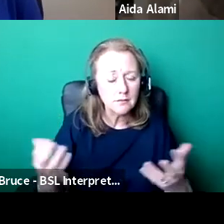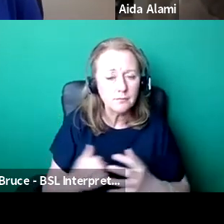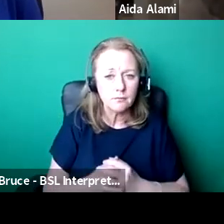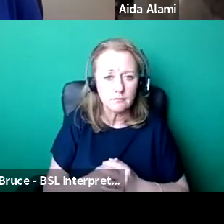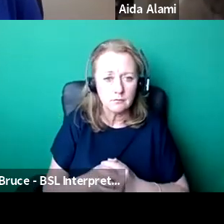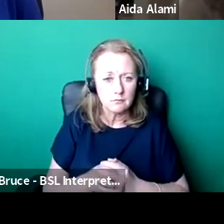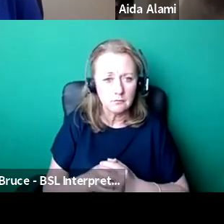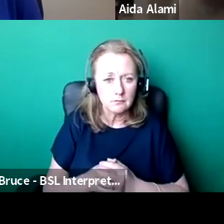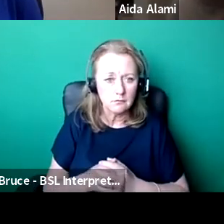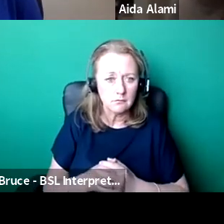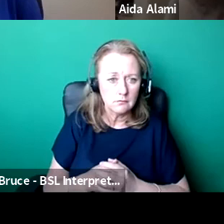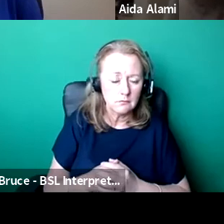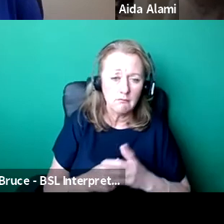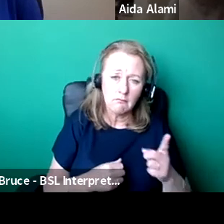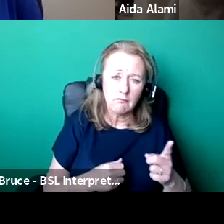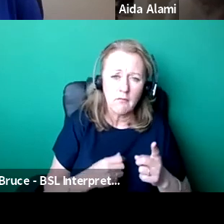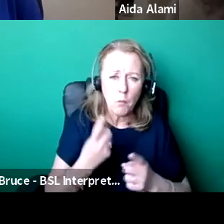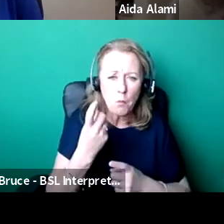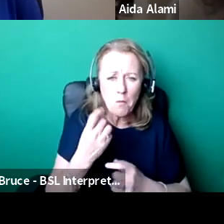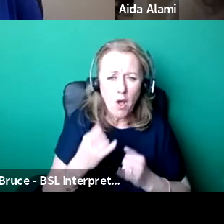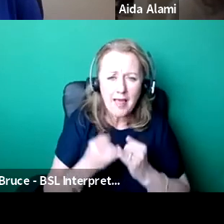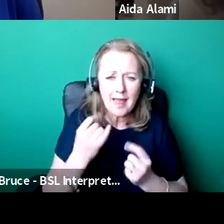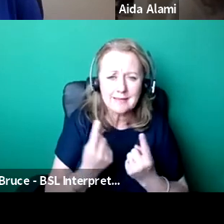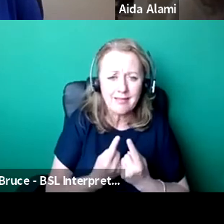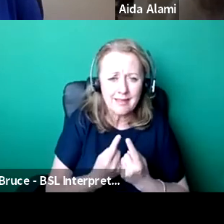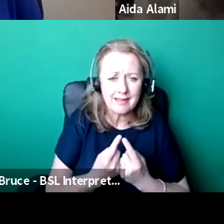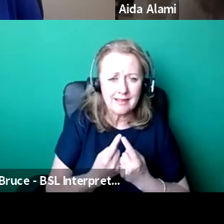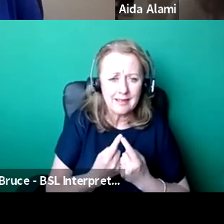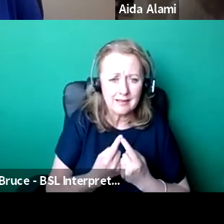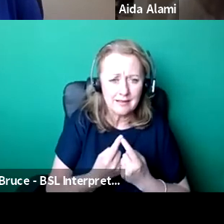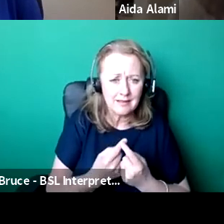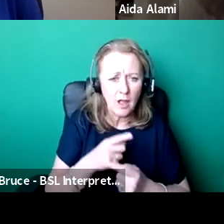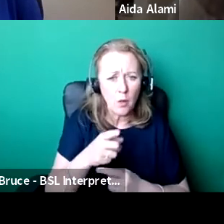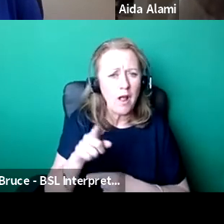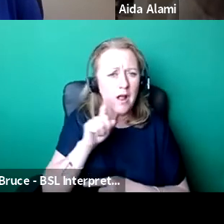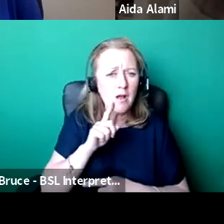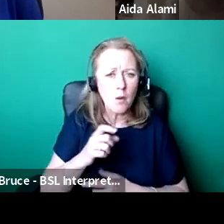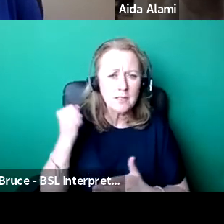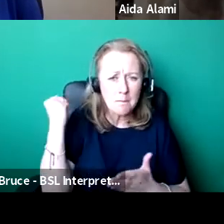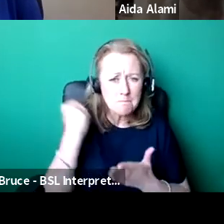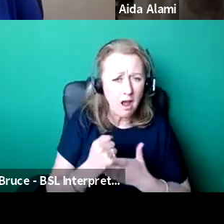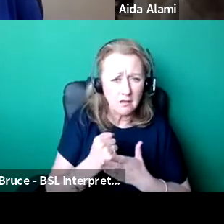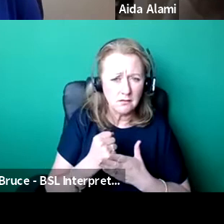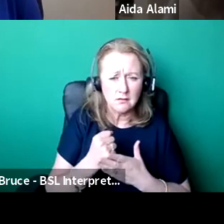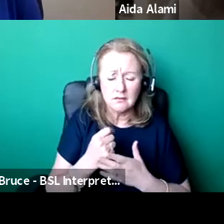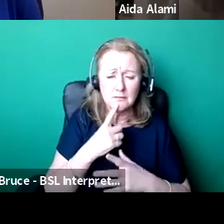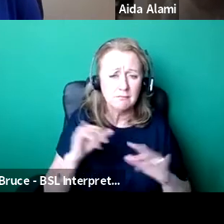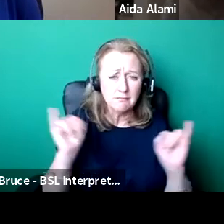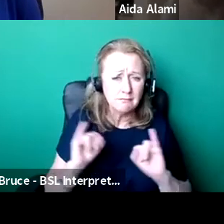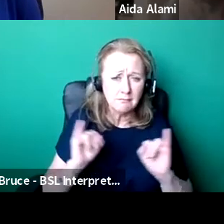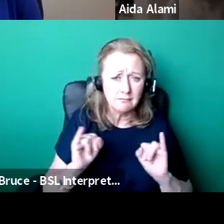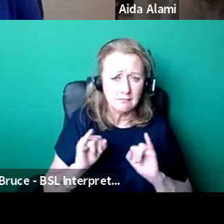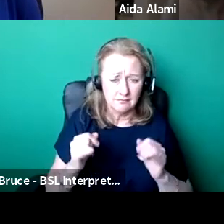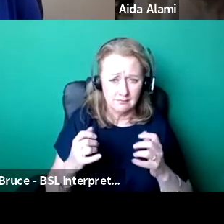I wanted to add one last thing. Yeah, just one last thing is that when Khashoggi was murdered and in the worst possible way someone could die,